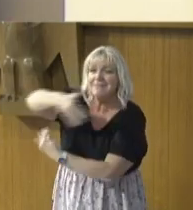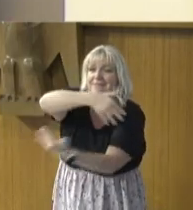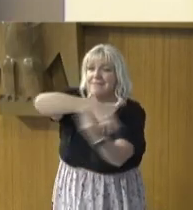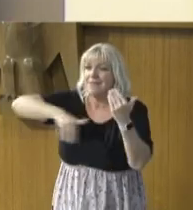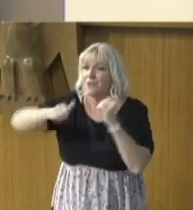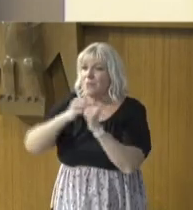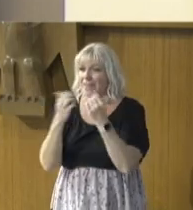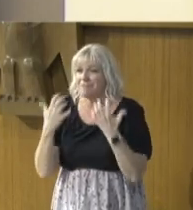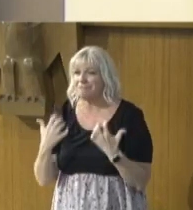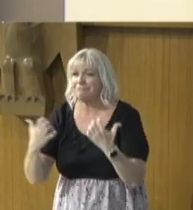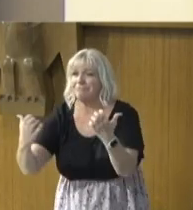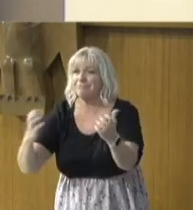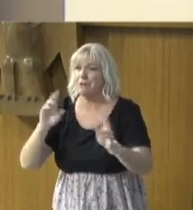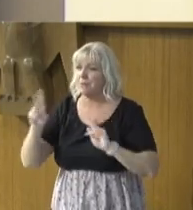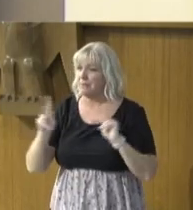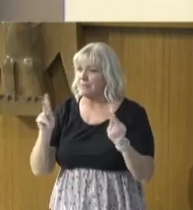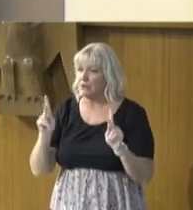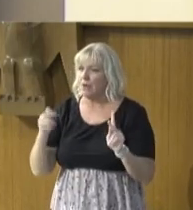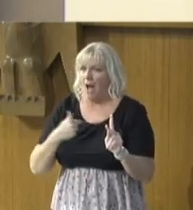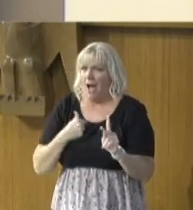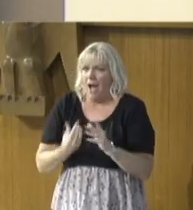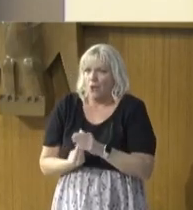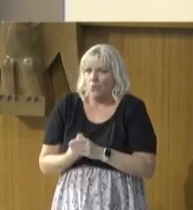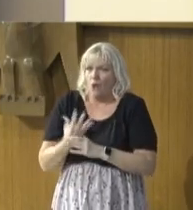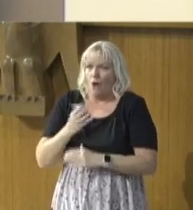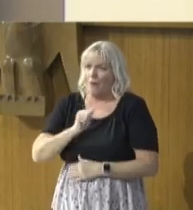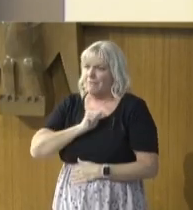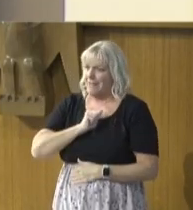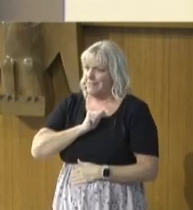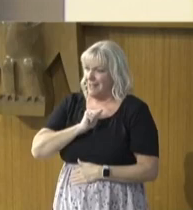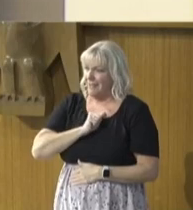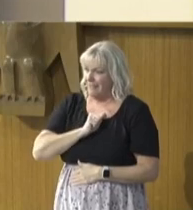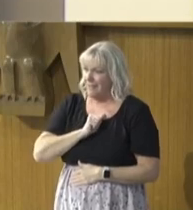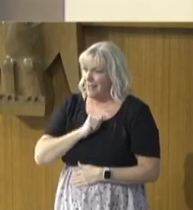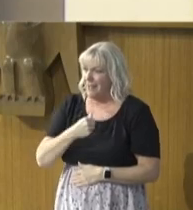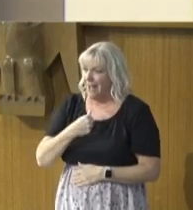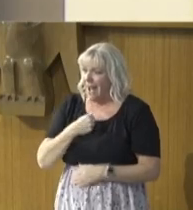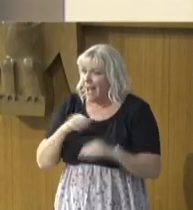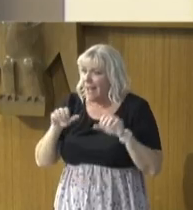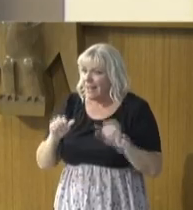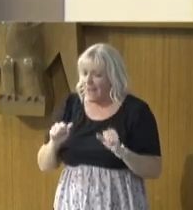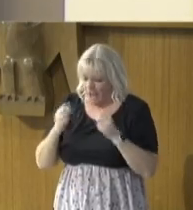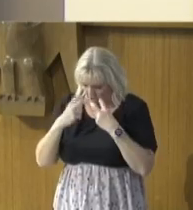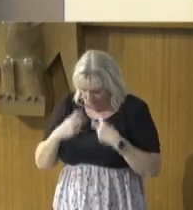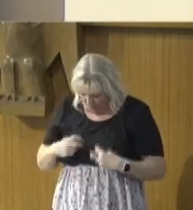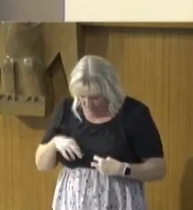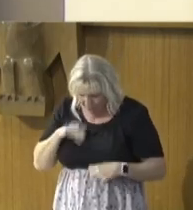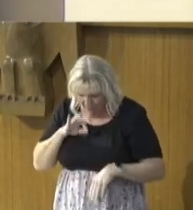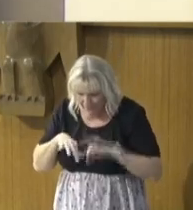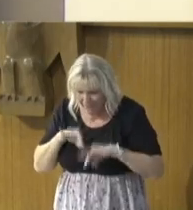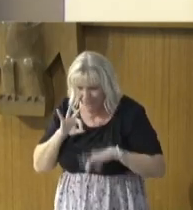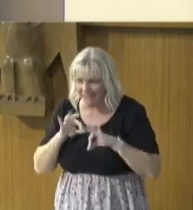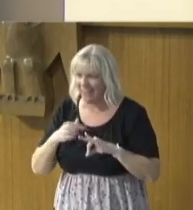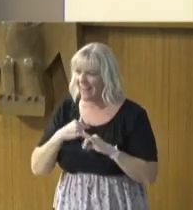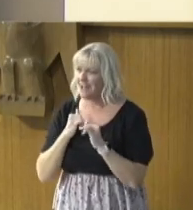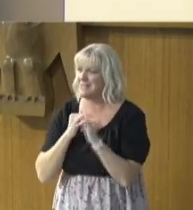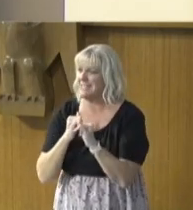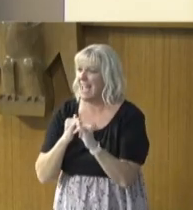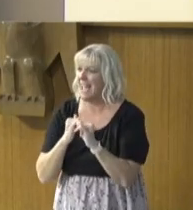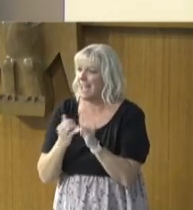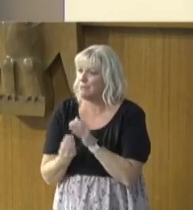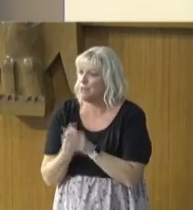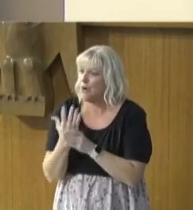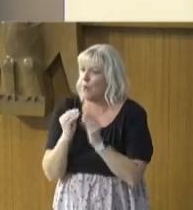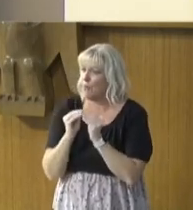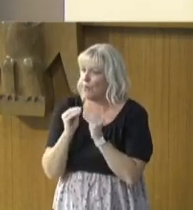immersed in the lives of people. And I get to find these same good qualities in myself and cultivate them, because